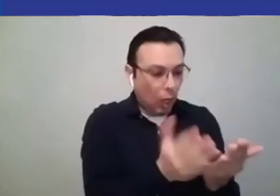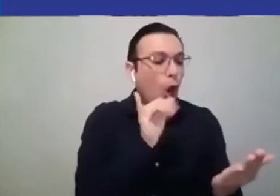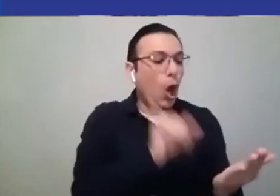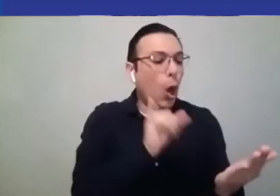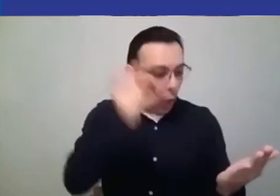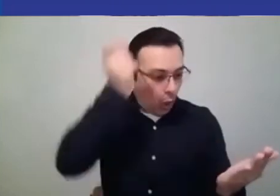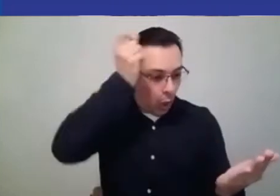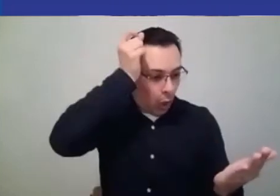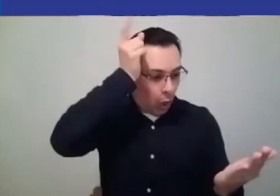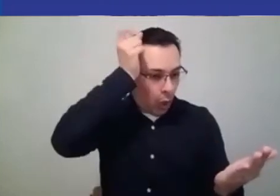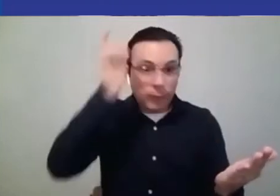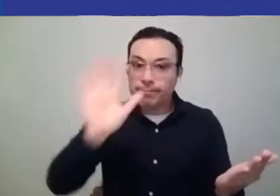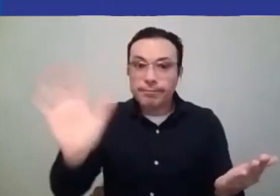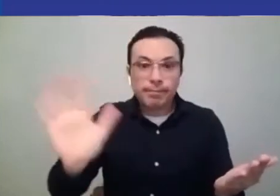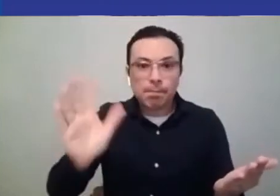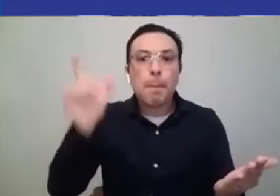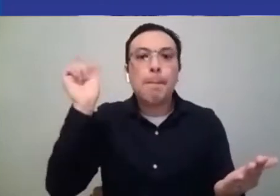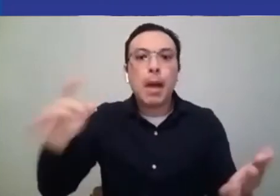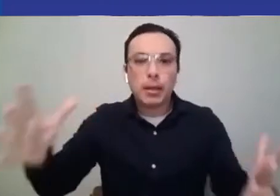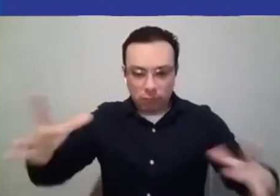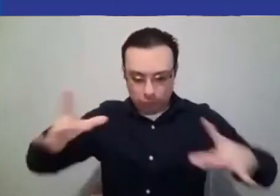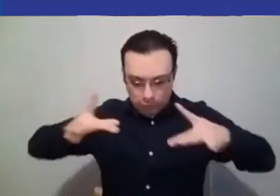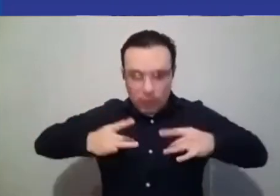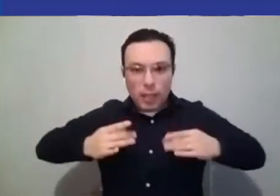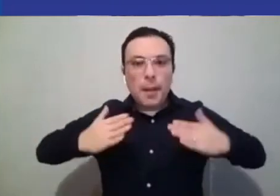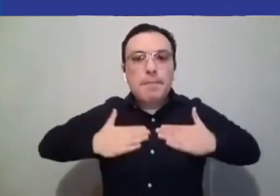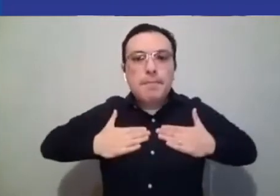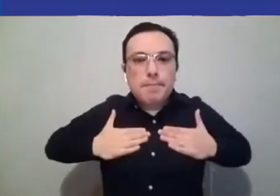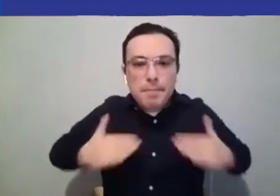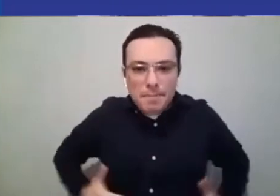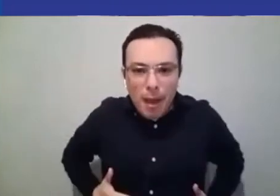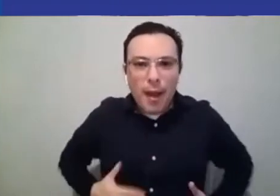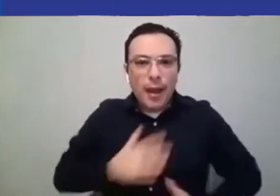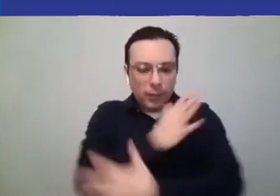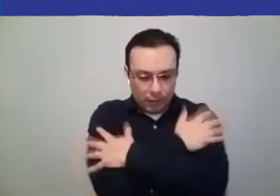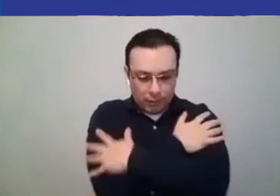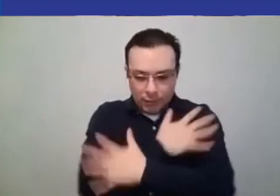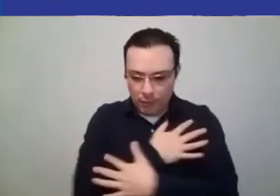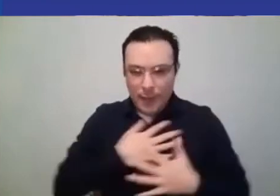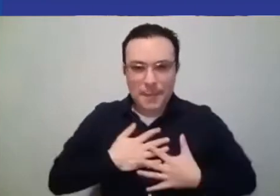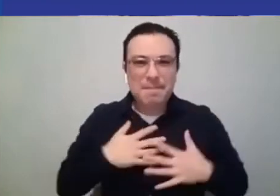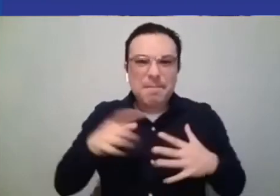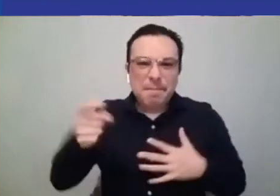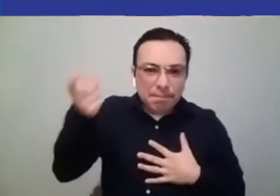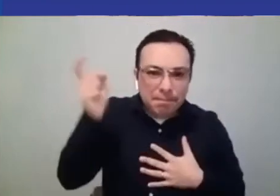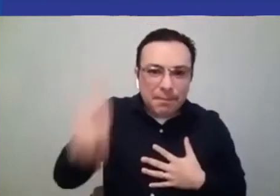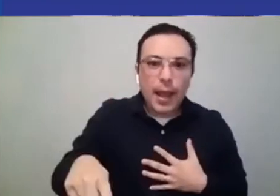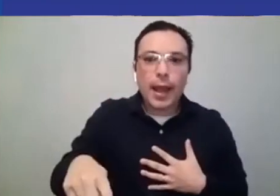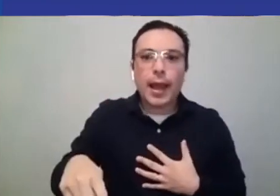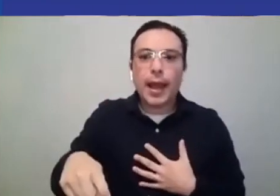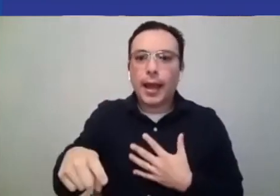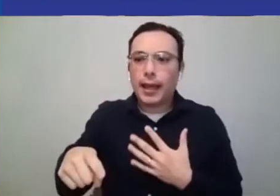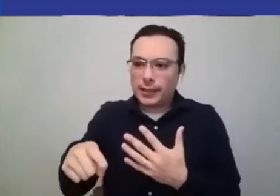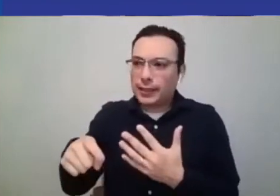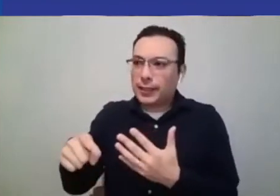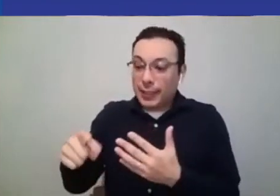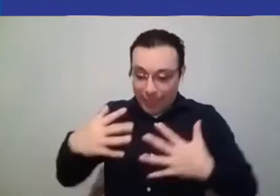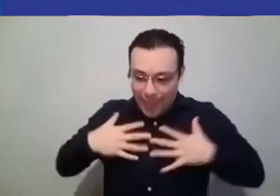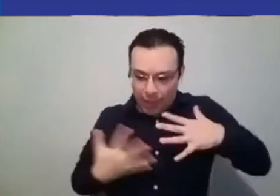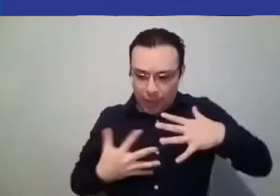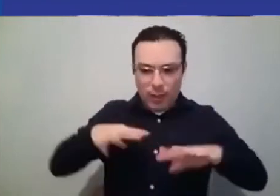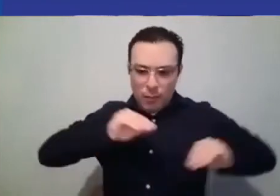embodied. It's not in a book. It's not in a college level course. It's direct access through your